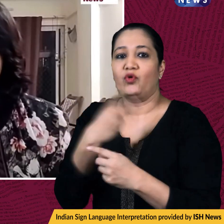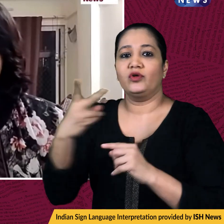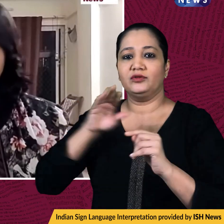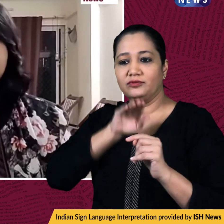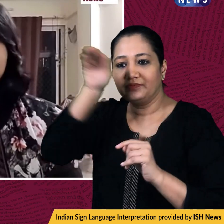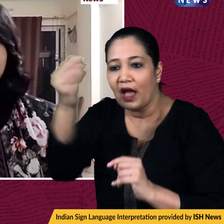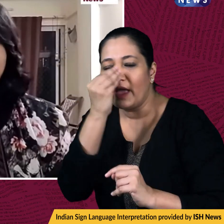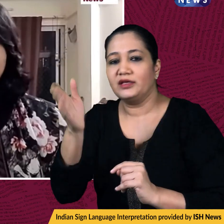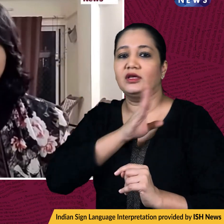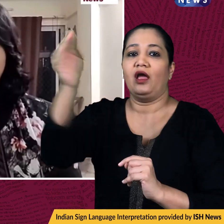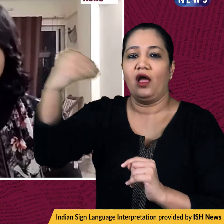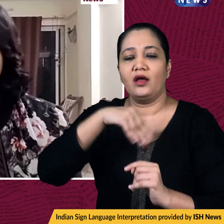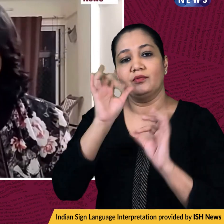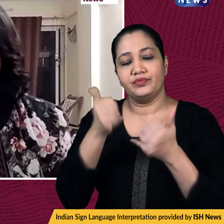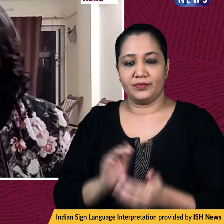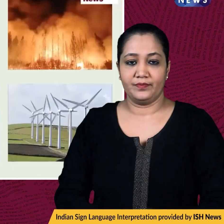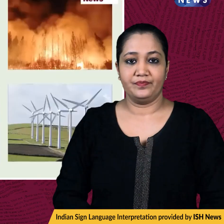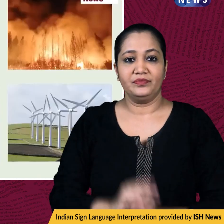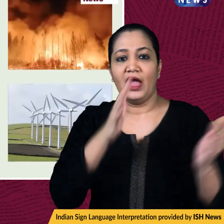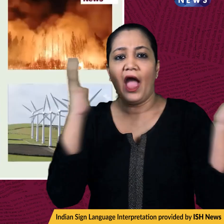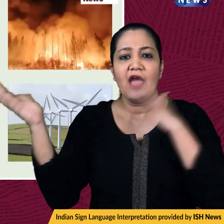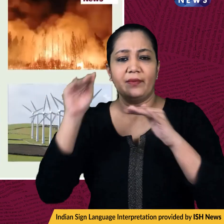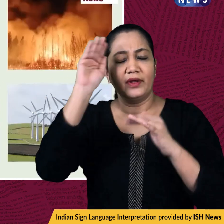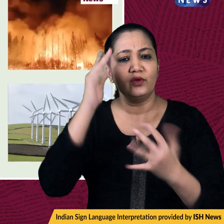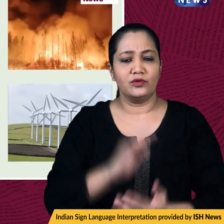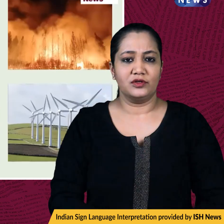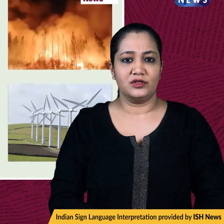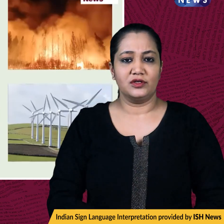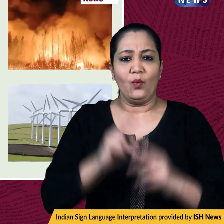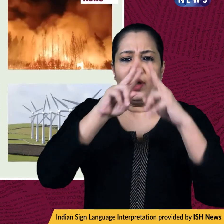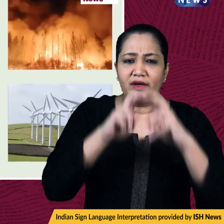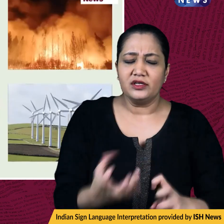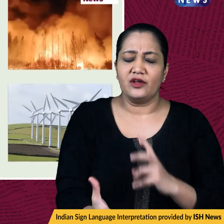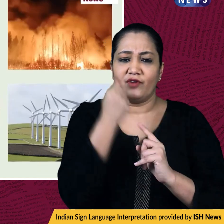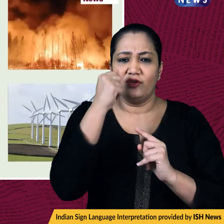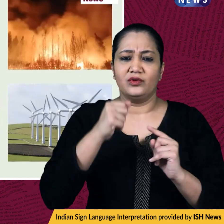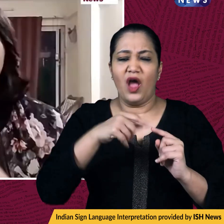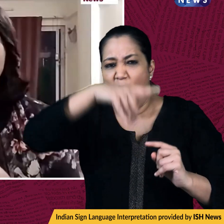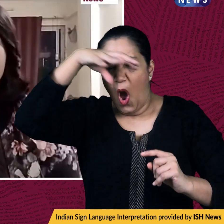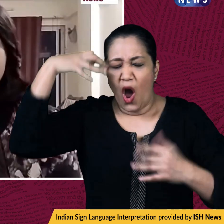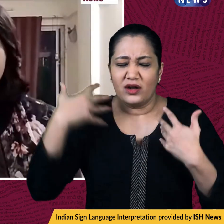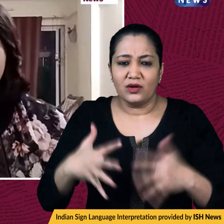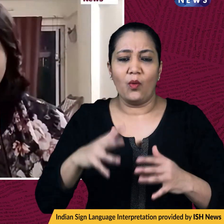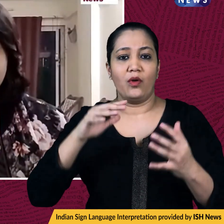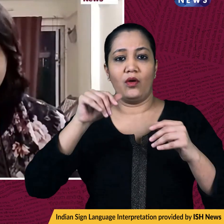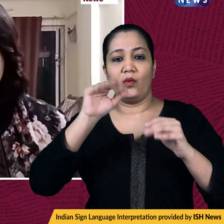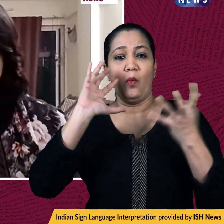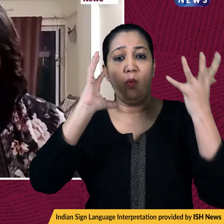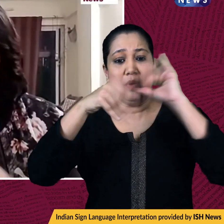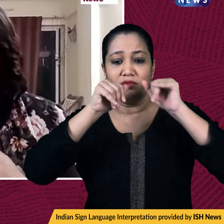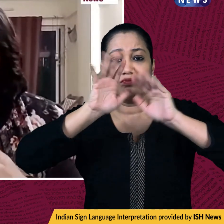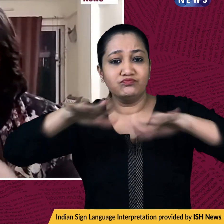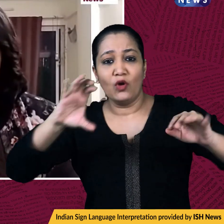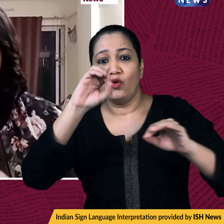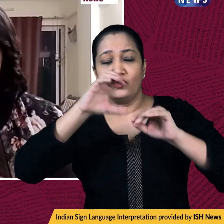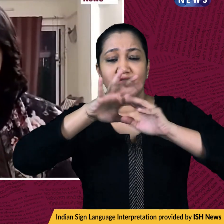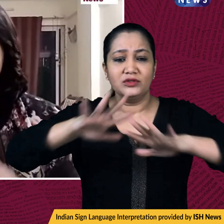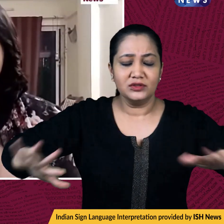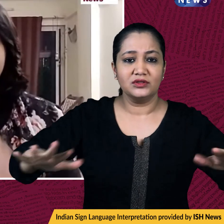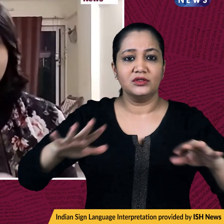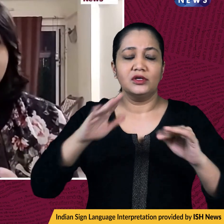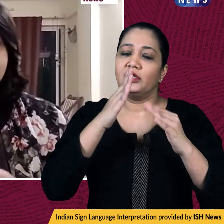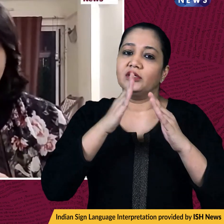Chief Akhilesh Yadav and Shivpal Yadav in the upcoming UP elections as a gesture of courtesy. Now, Akhilesh Yadav is